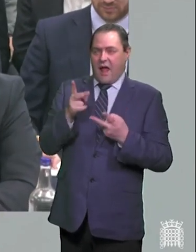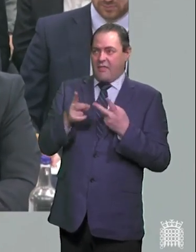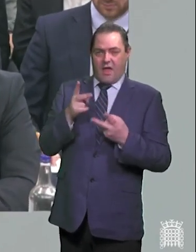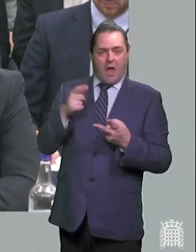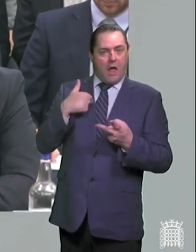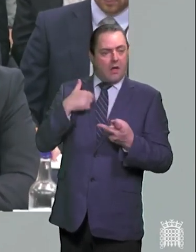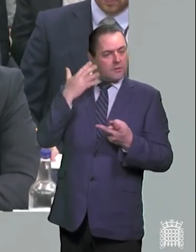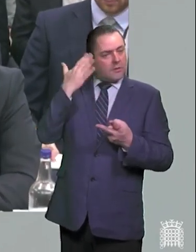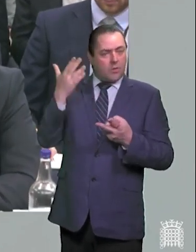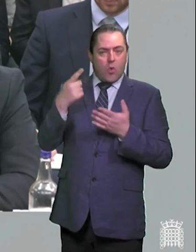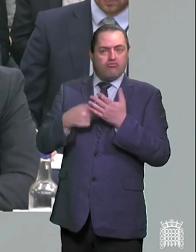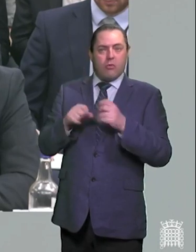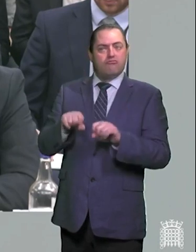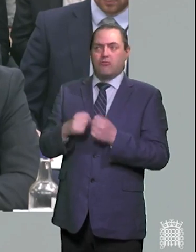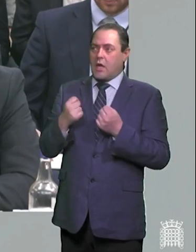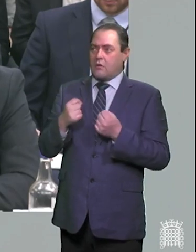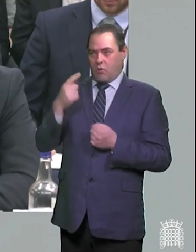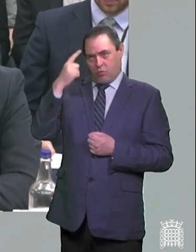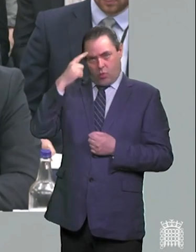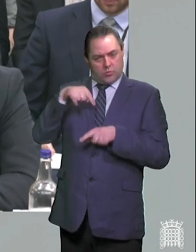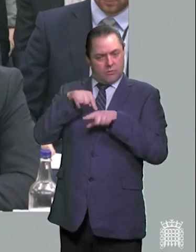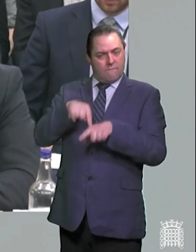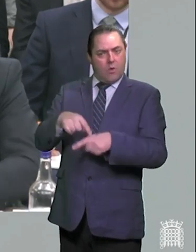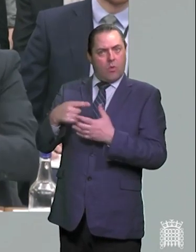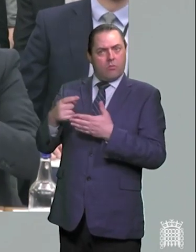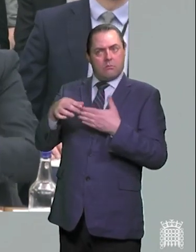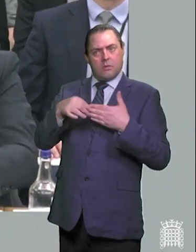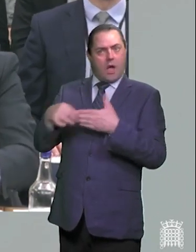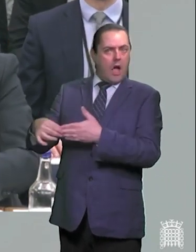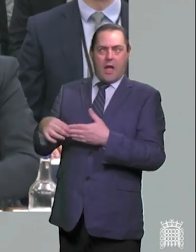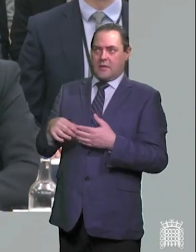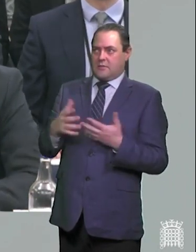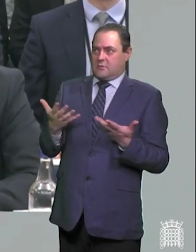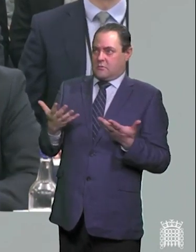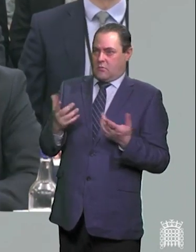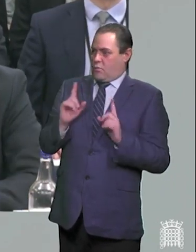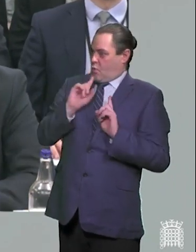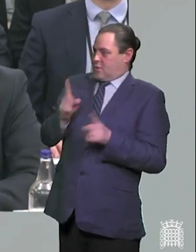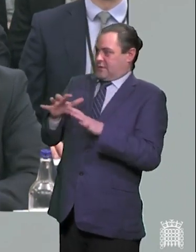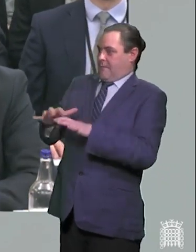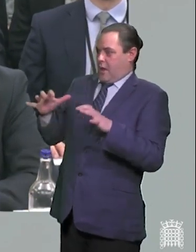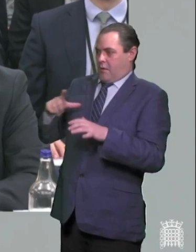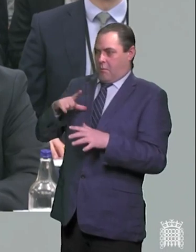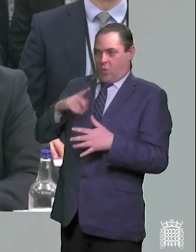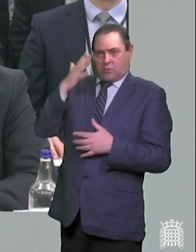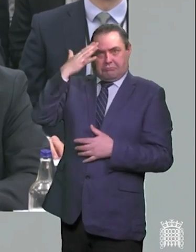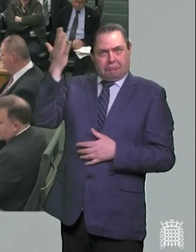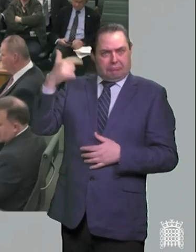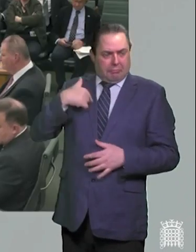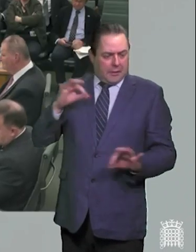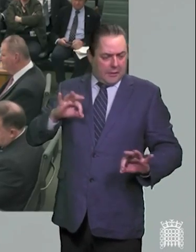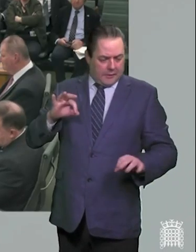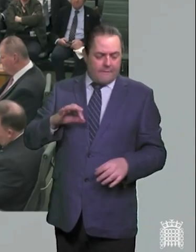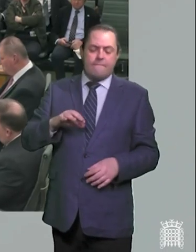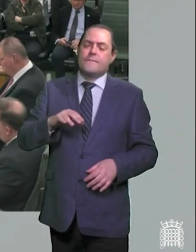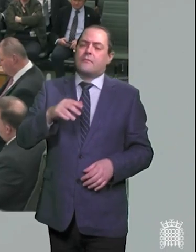wasn't aware of rule-breaking at the time and believed we were following the guidance. So there was nothing I could say to the House on that score. If you turn to